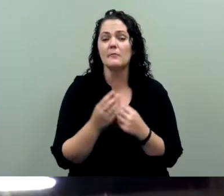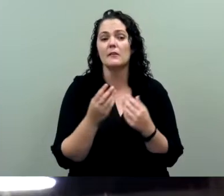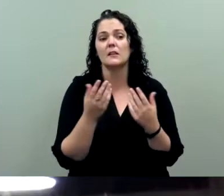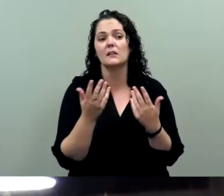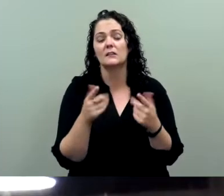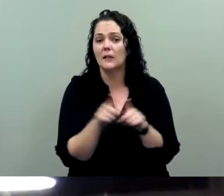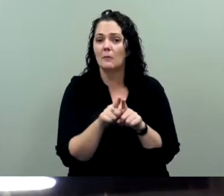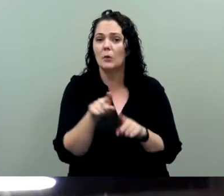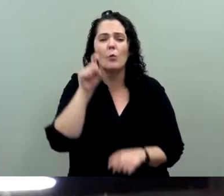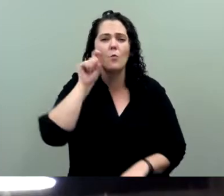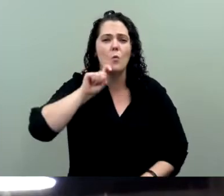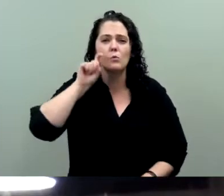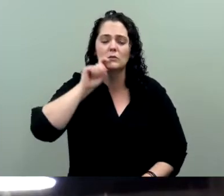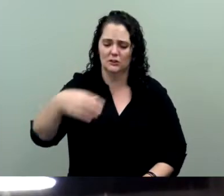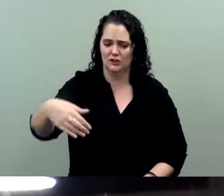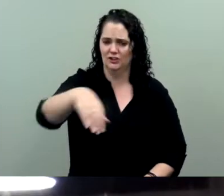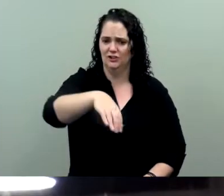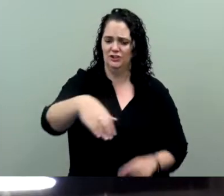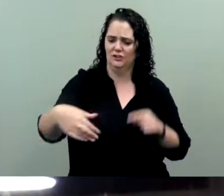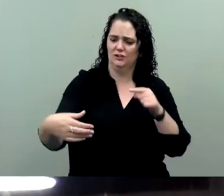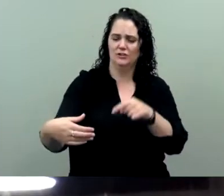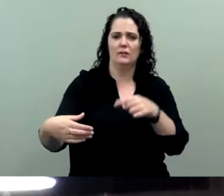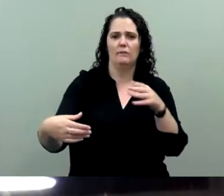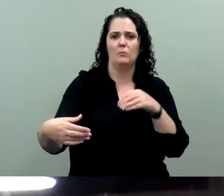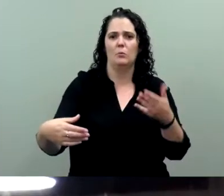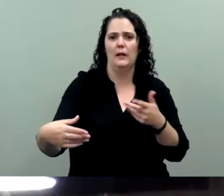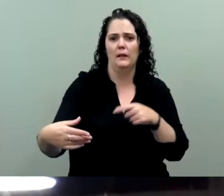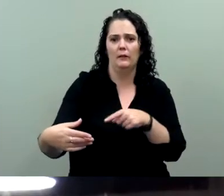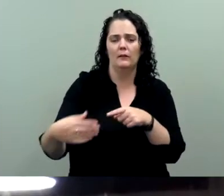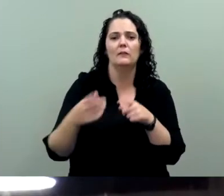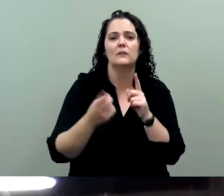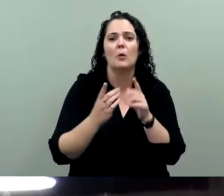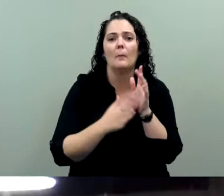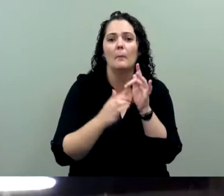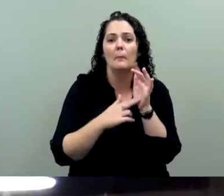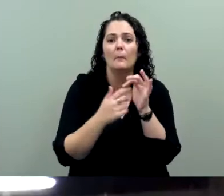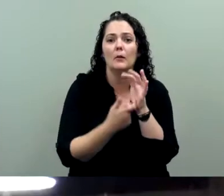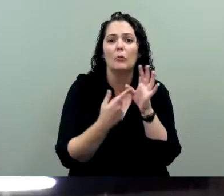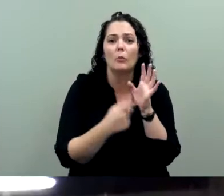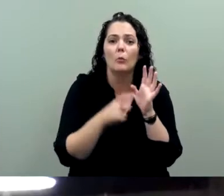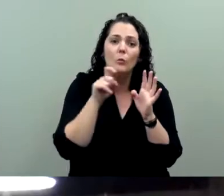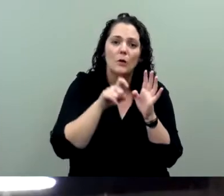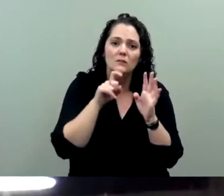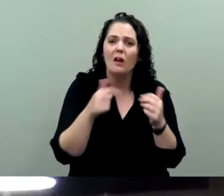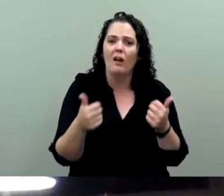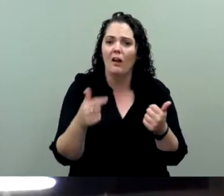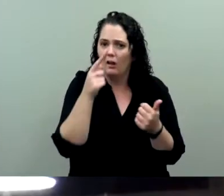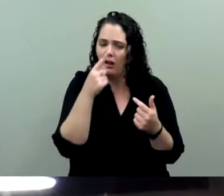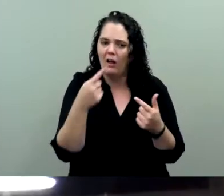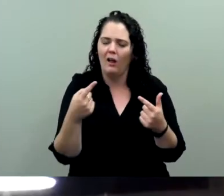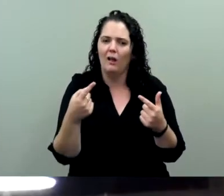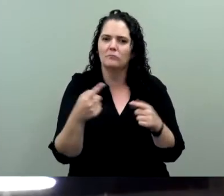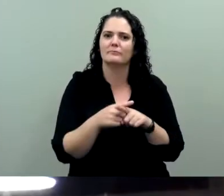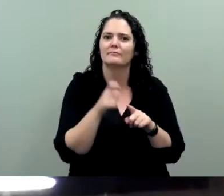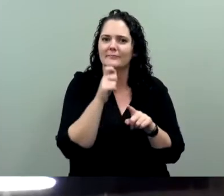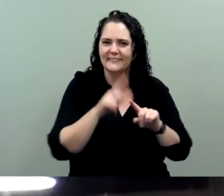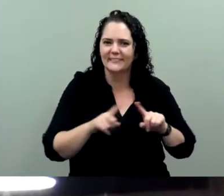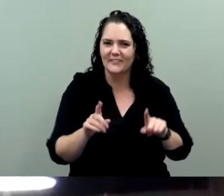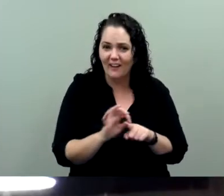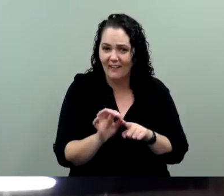waters because it will give different effects. So there's different things that you can do that will affect that color and different